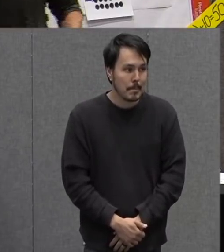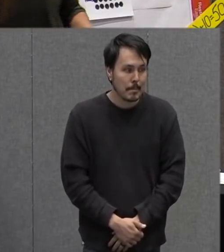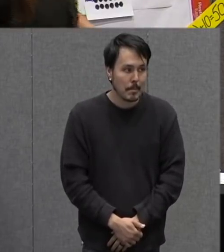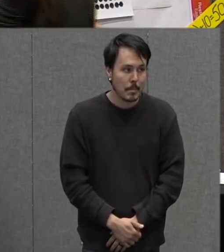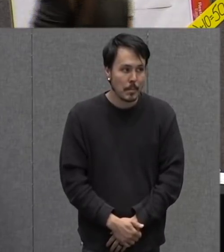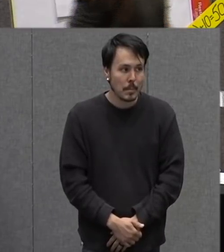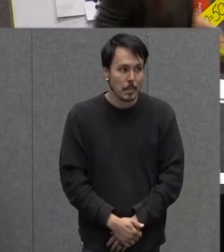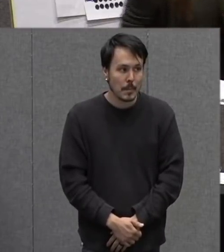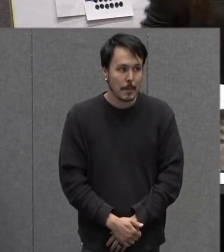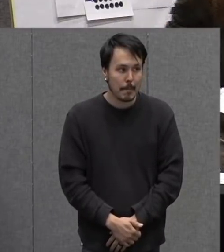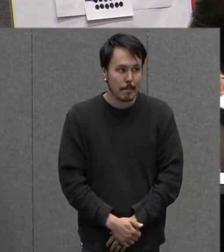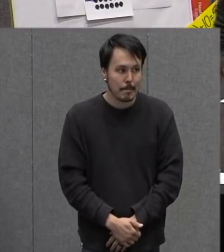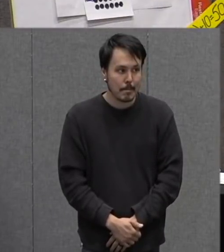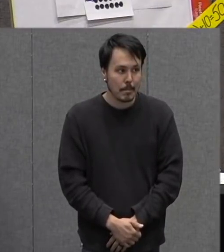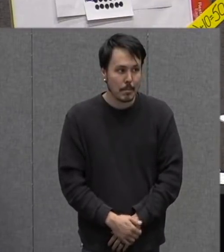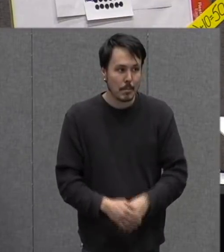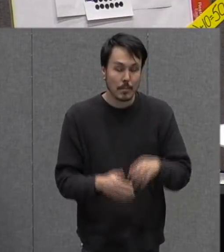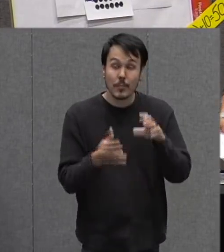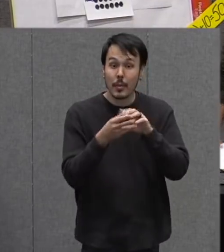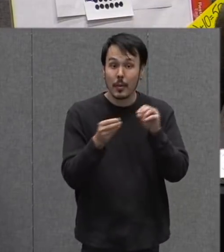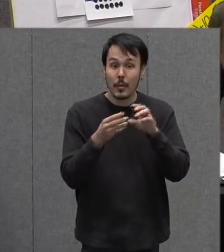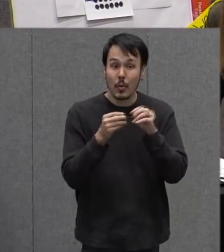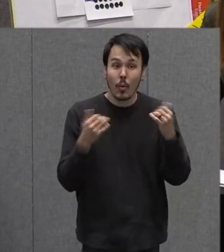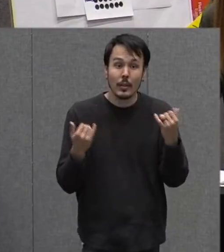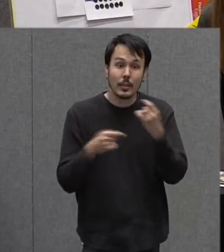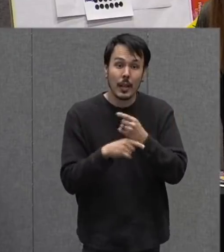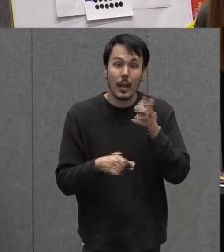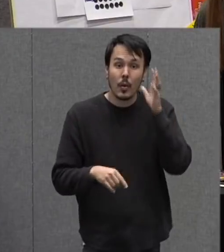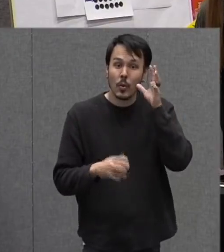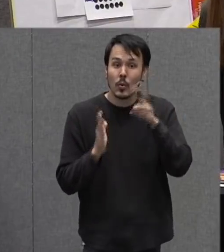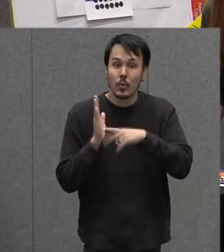The story that we're going to read today is called